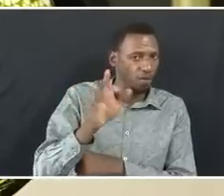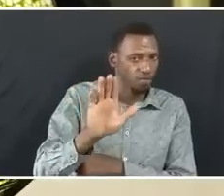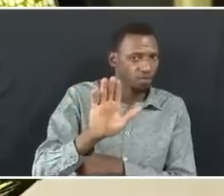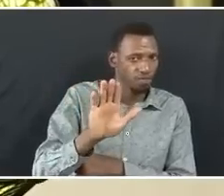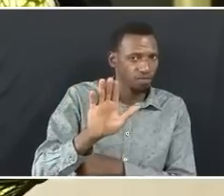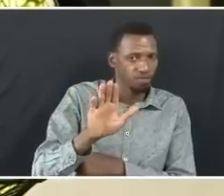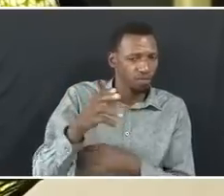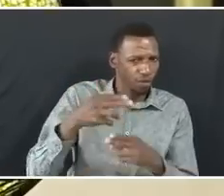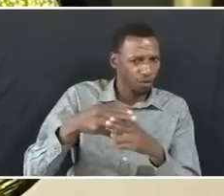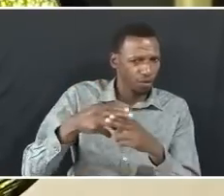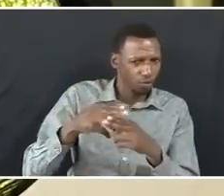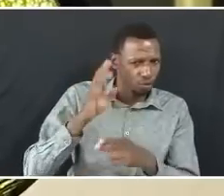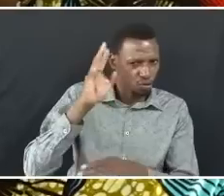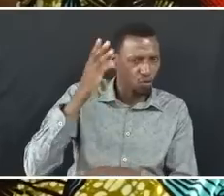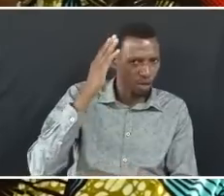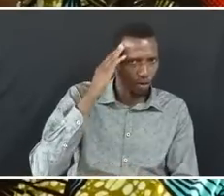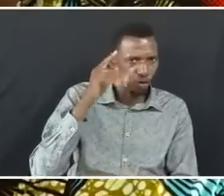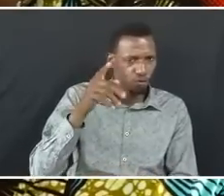tunajua.